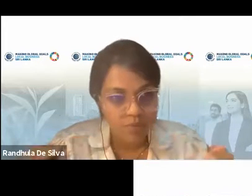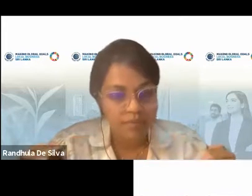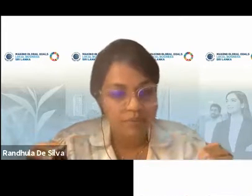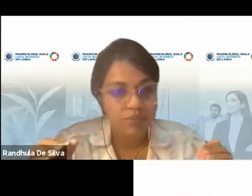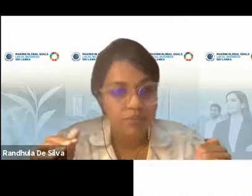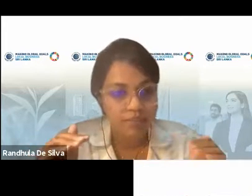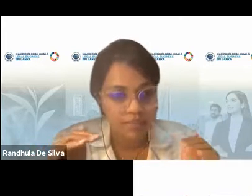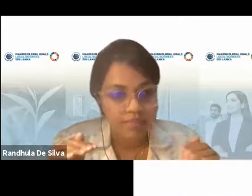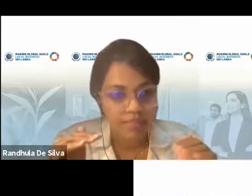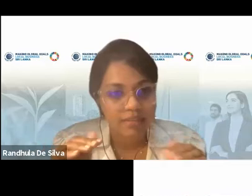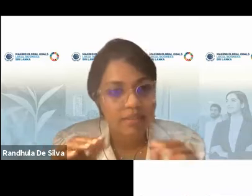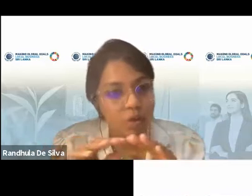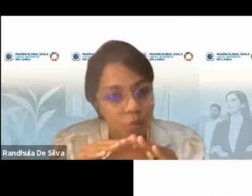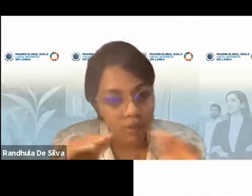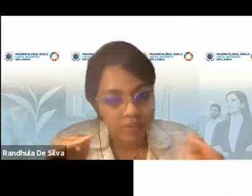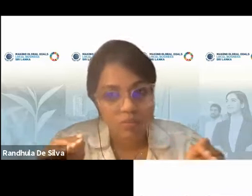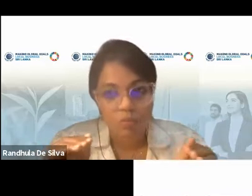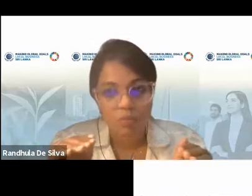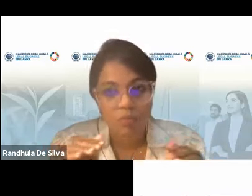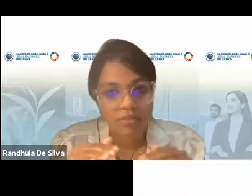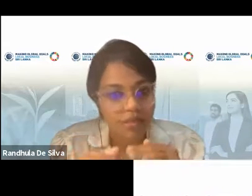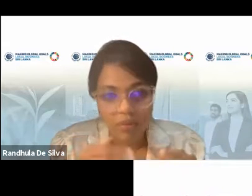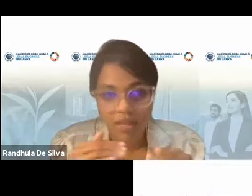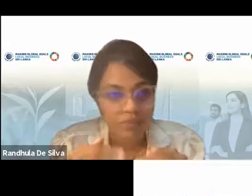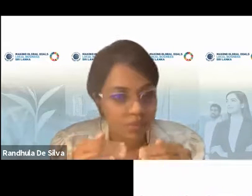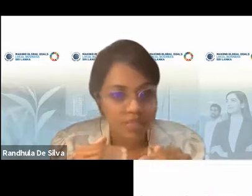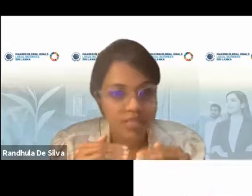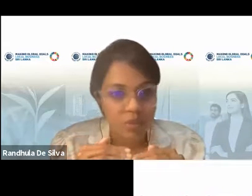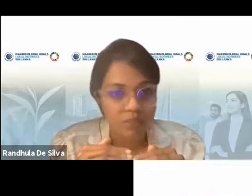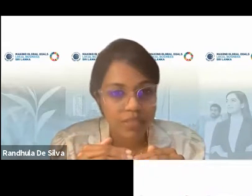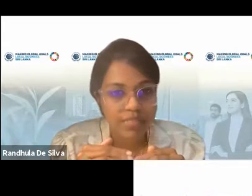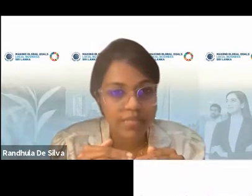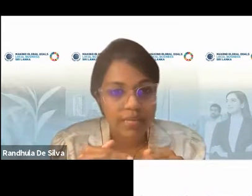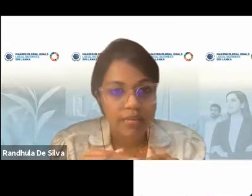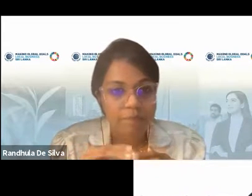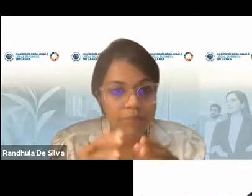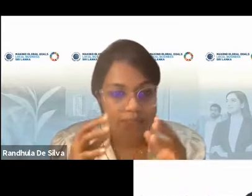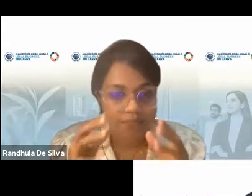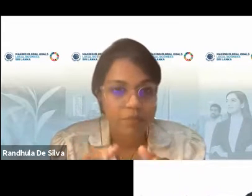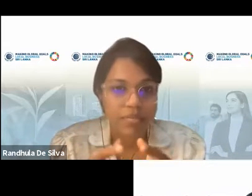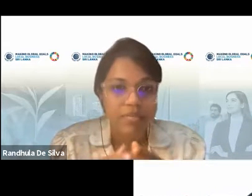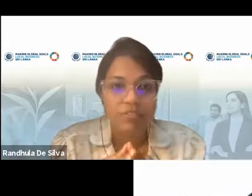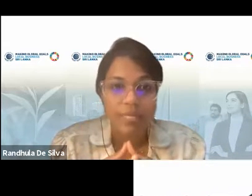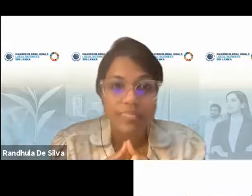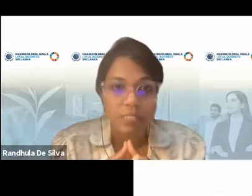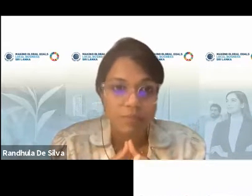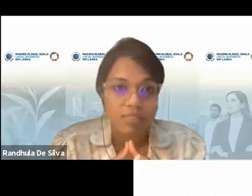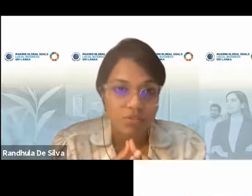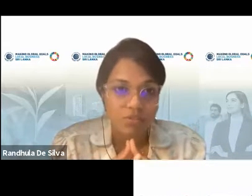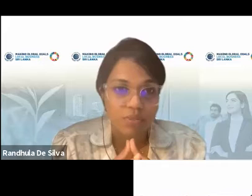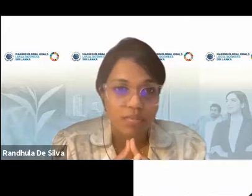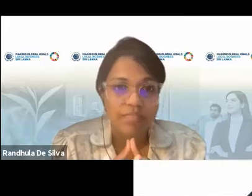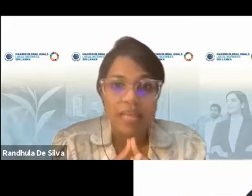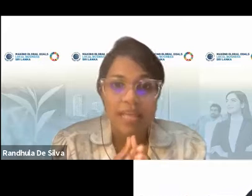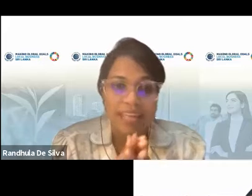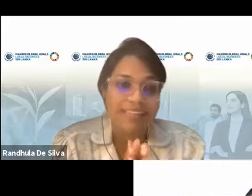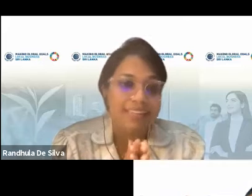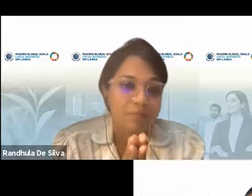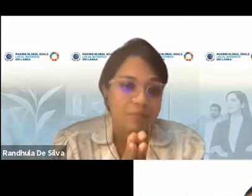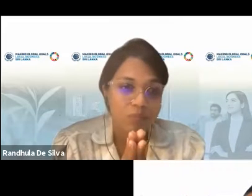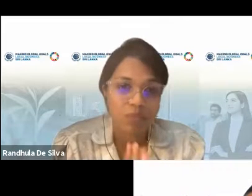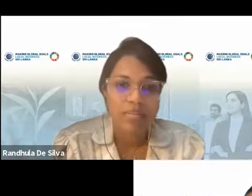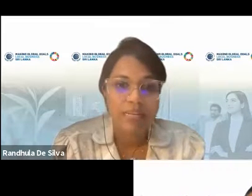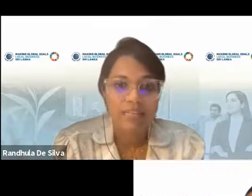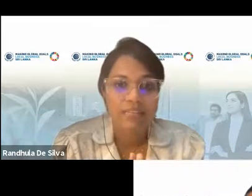go to their level and understand what are the roadblocks, how can we really solve it, and bring in the right expertise to do that.